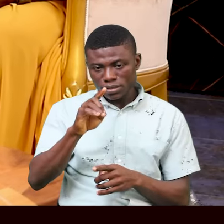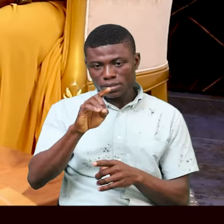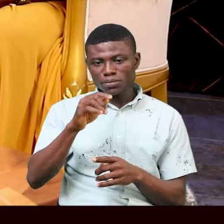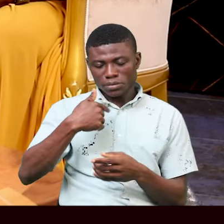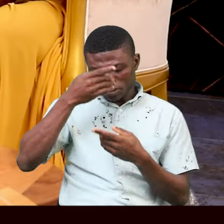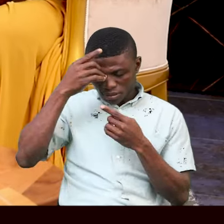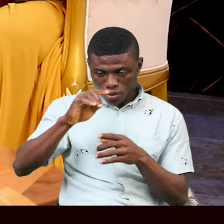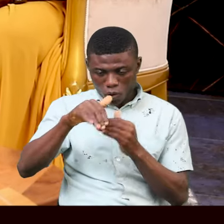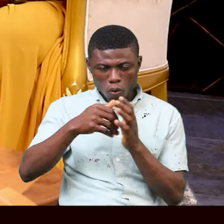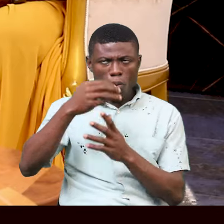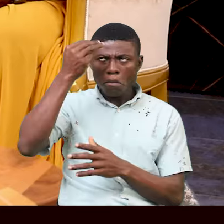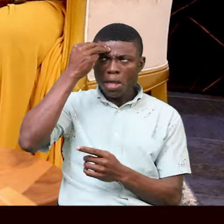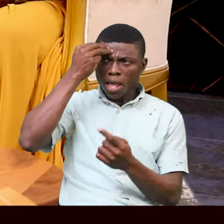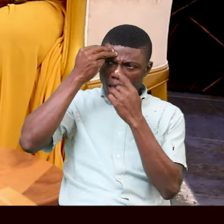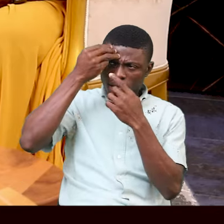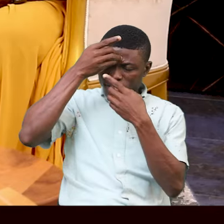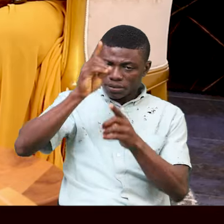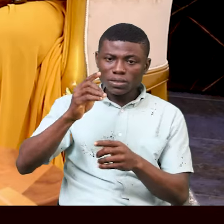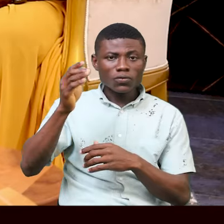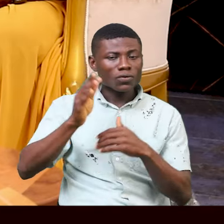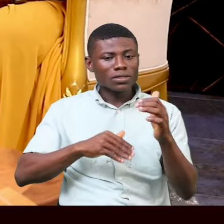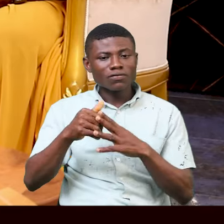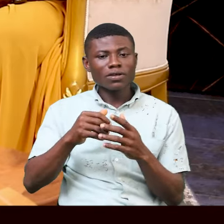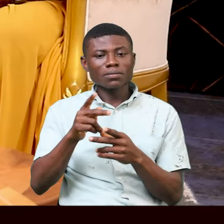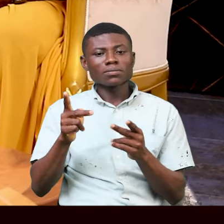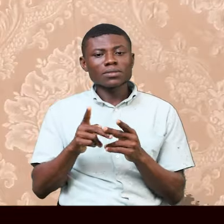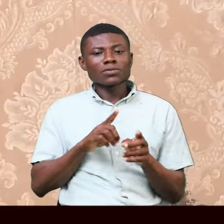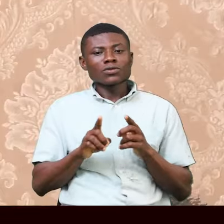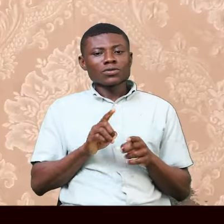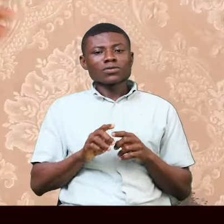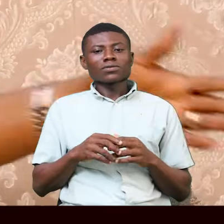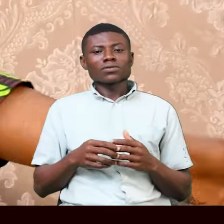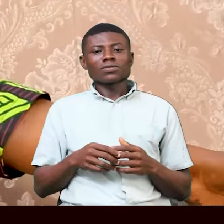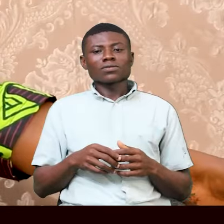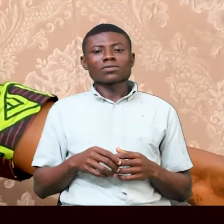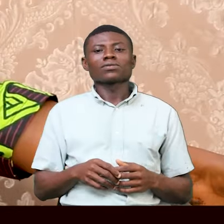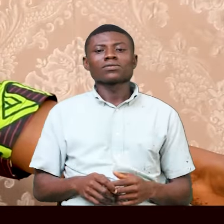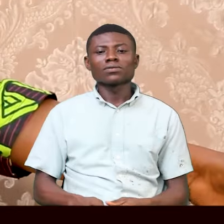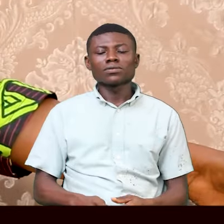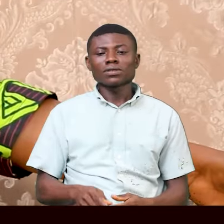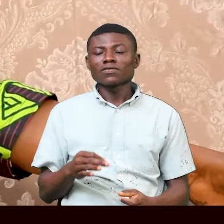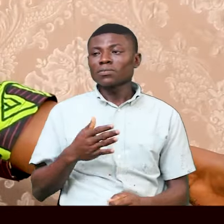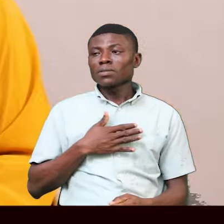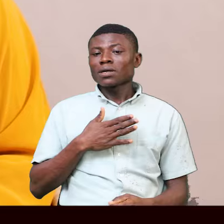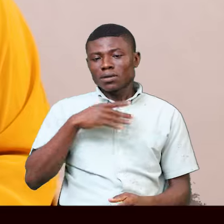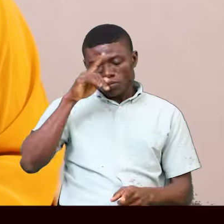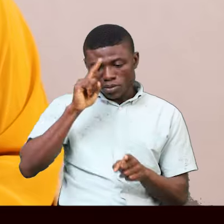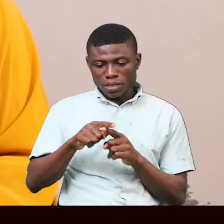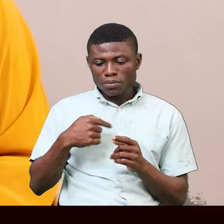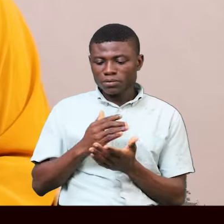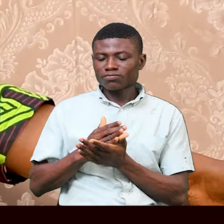is the mindset nti bibia me hu bia no so ye minu ya me nto na ntwene